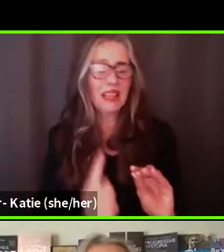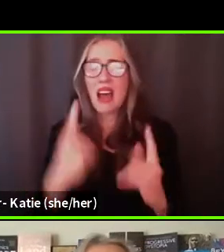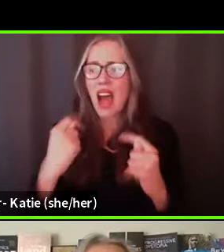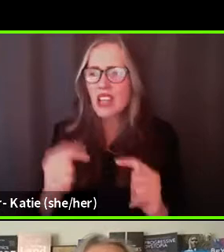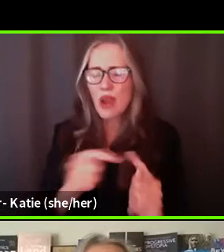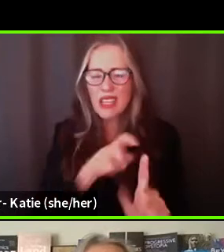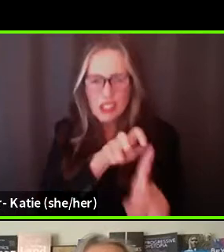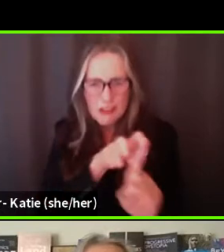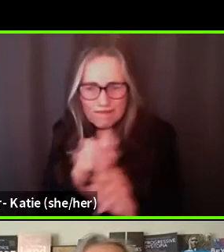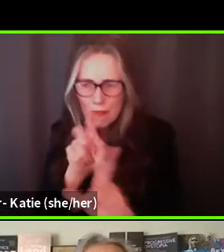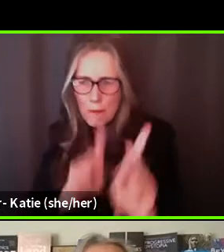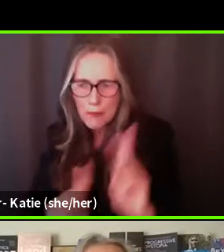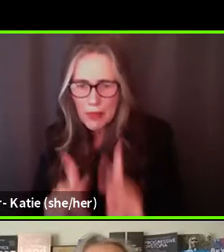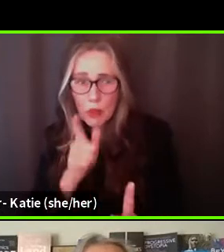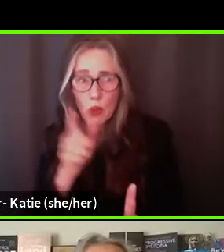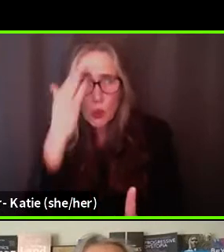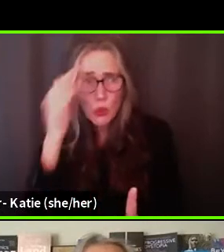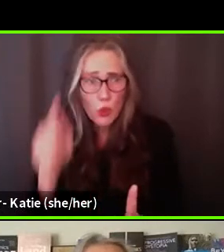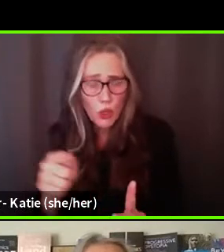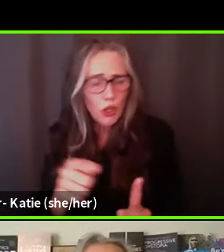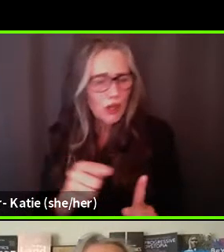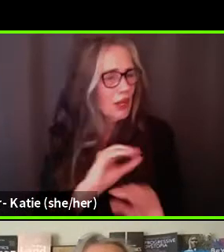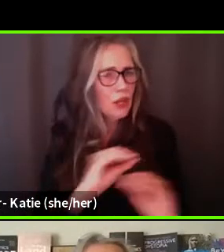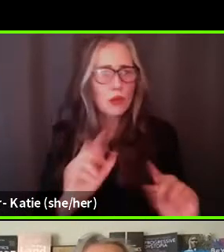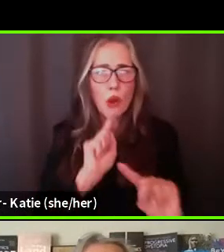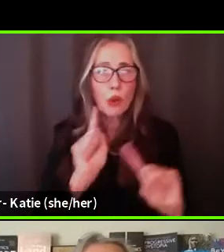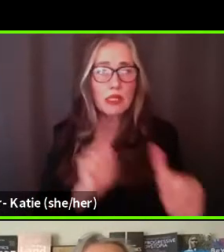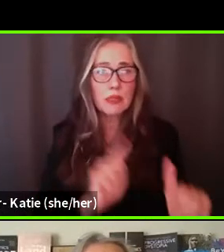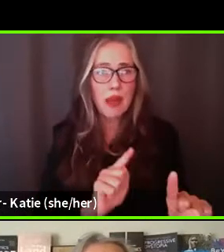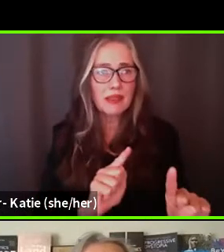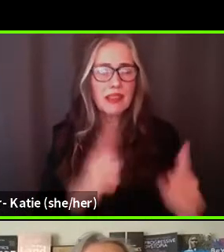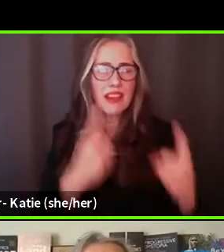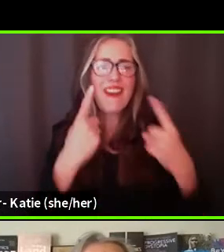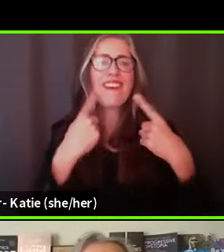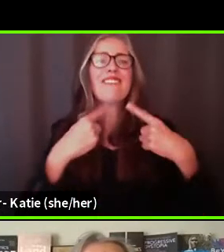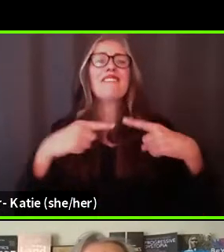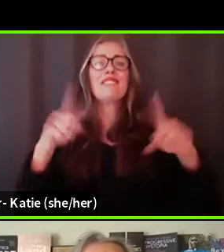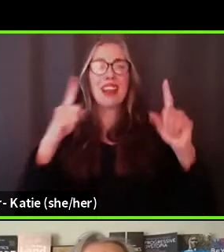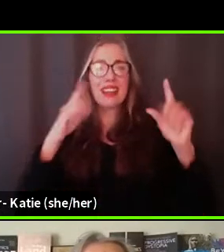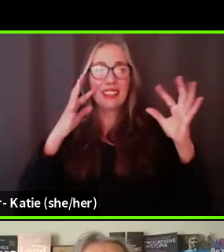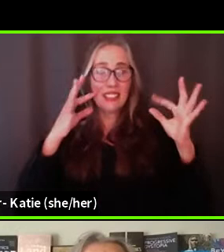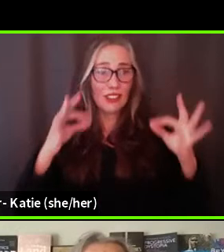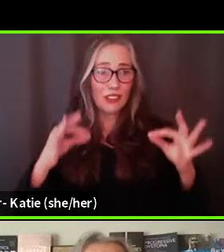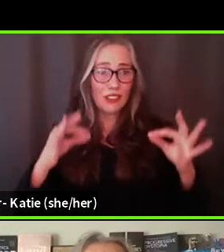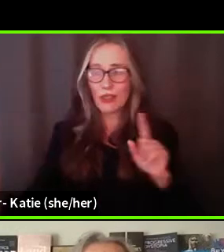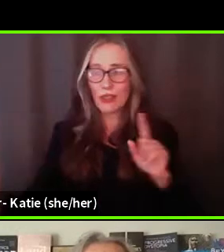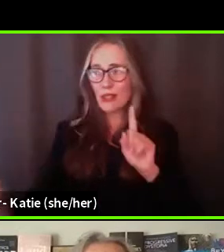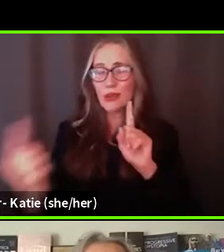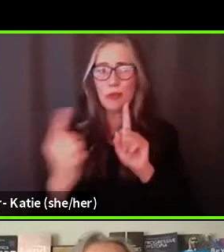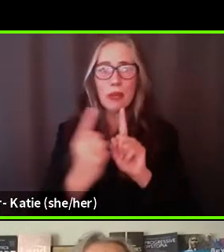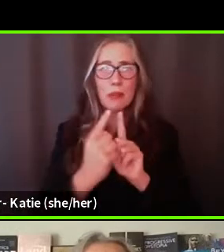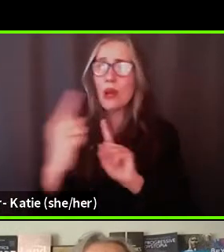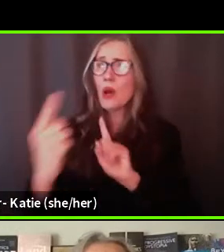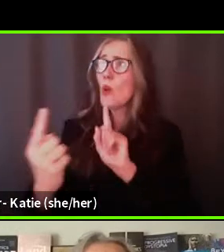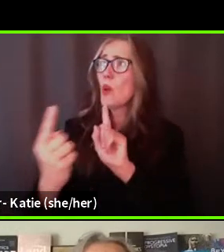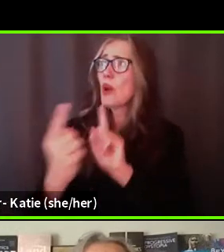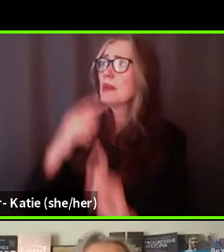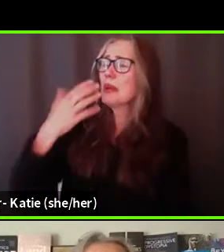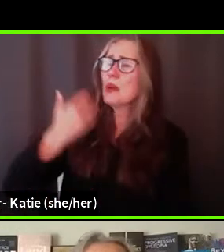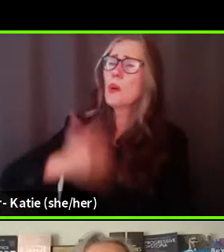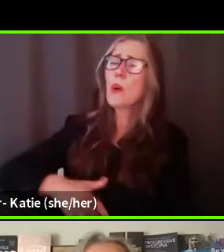and who i met was perhaps one of the most democratic leaders i would ever